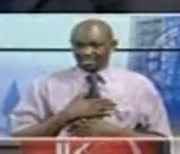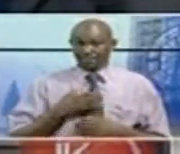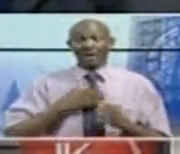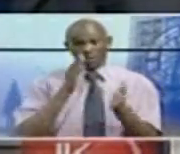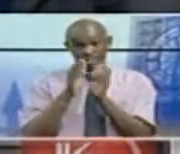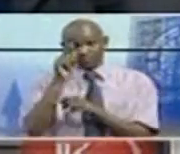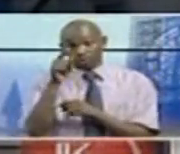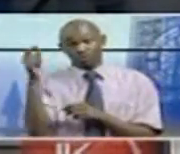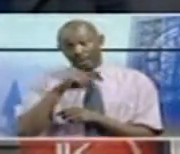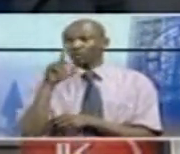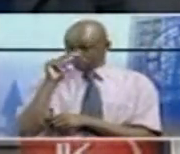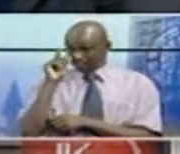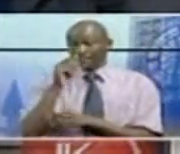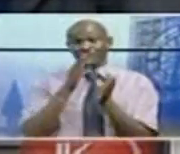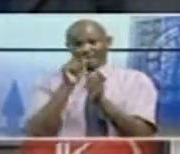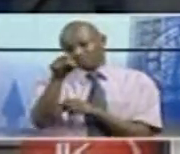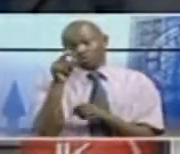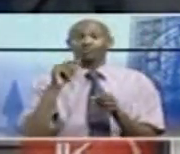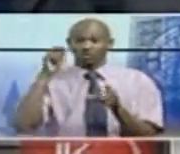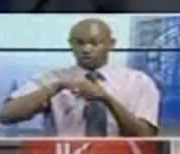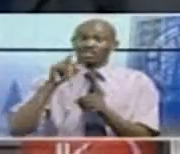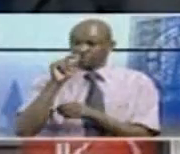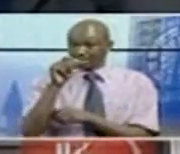organize for you to get on Twitter. Yes.